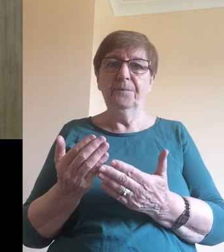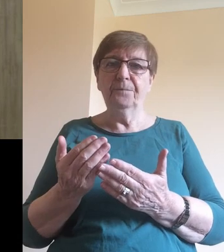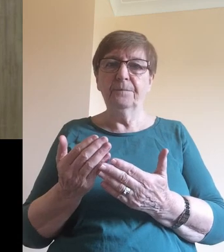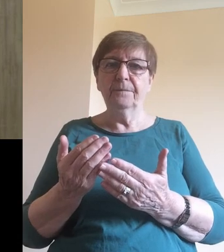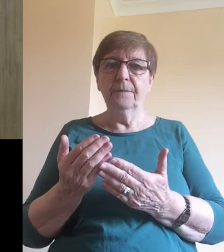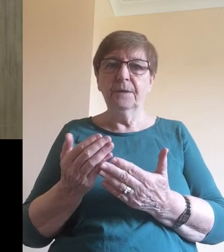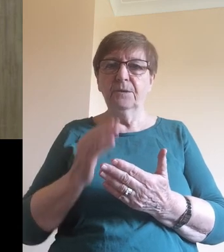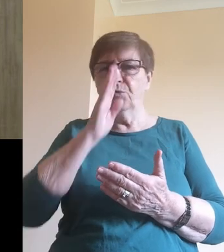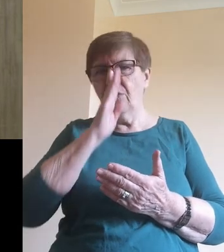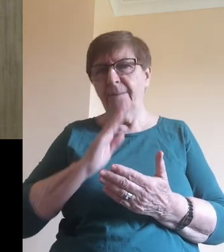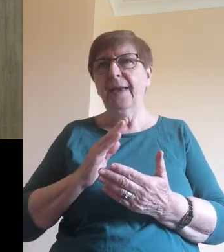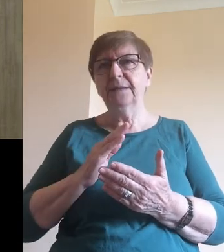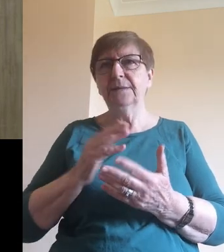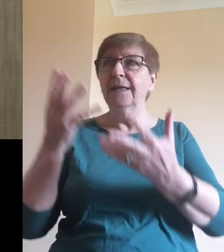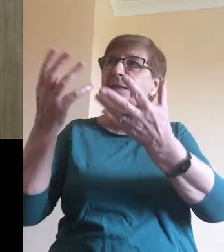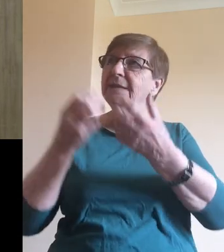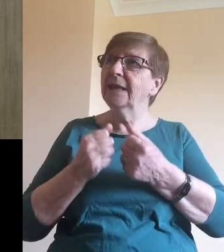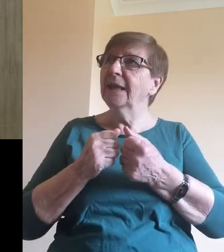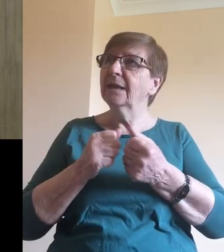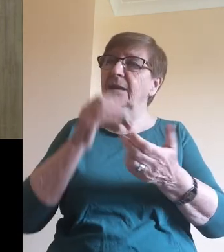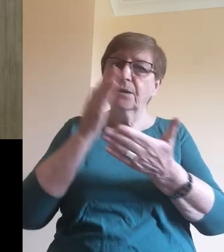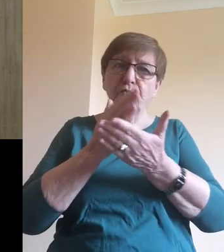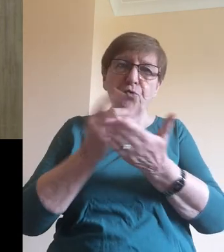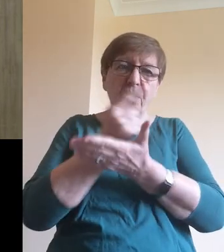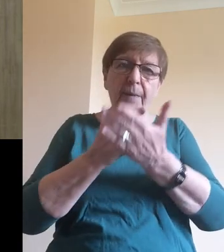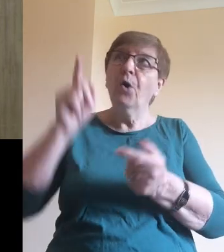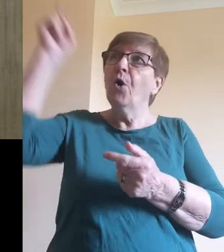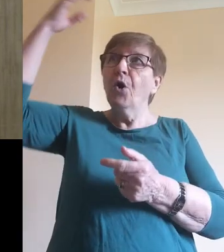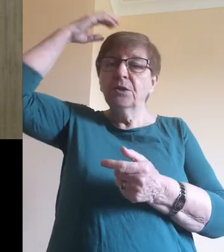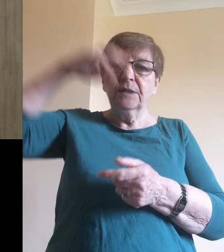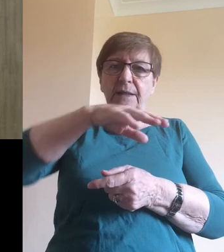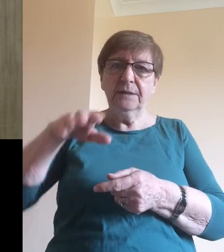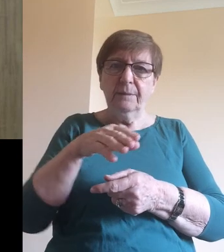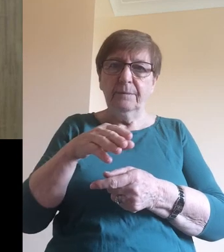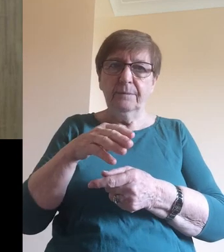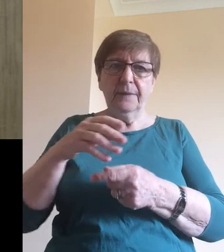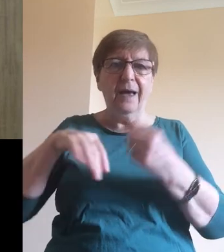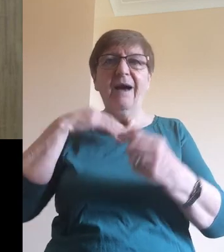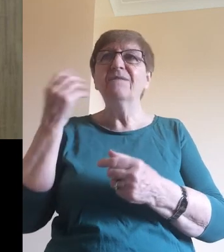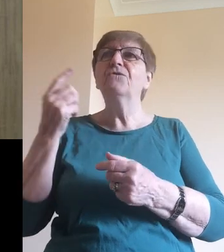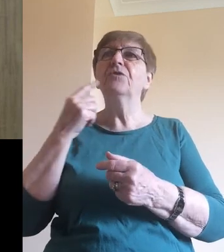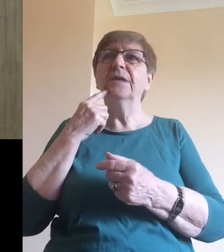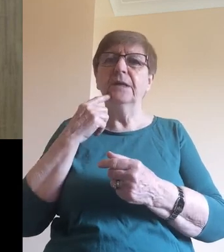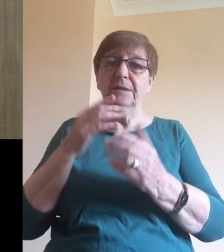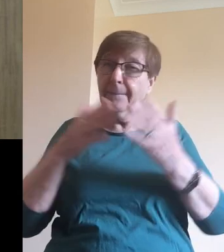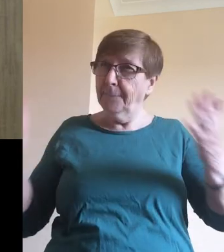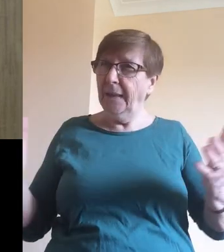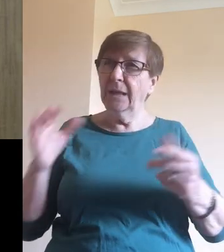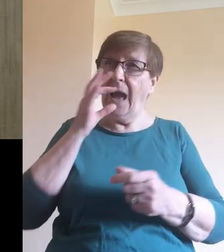To lament and to take the reality of the kingdom of God into everyday life is a big call, a huge